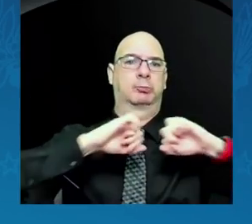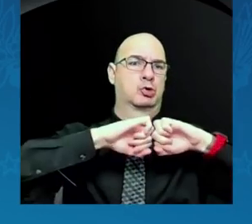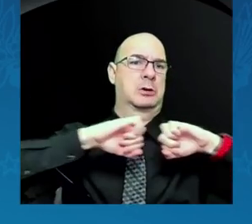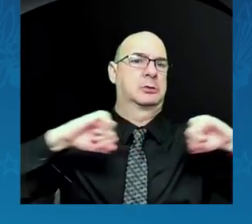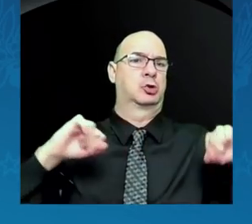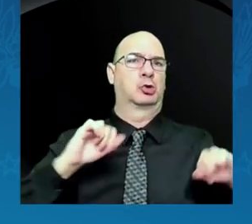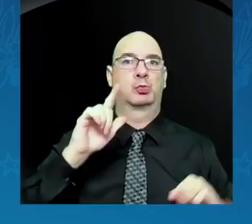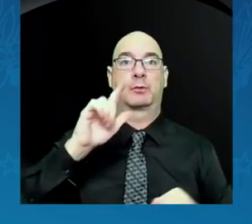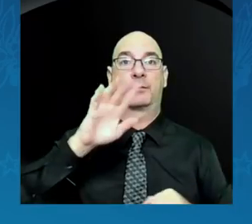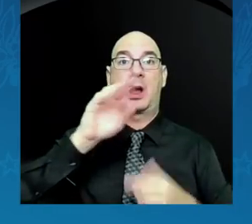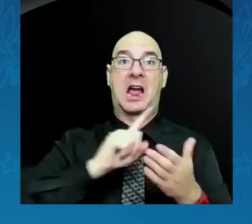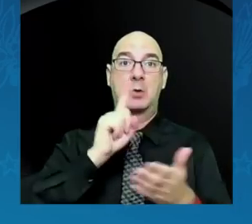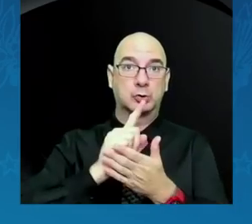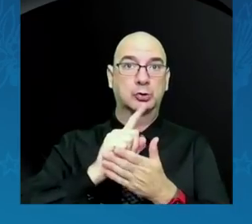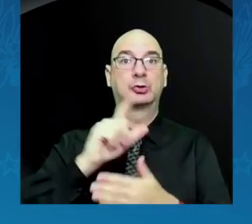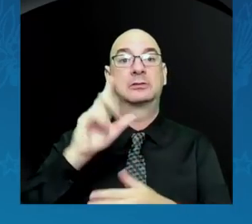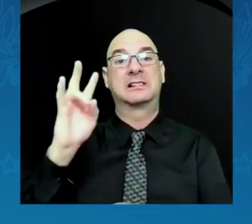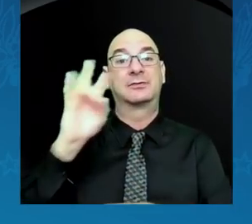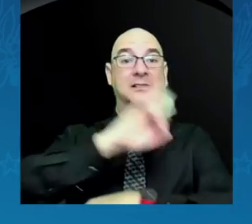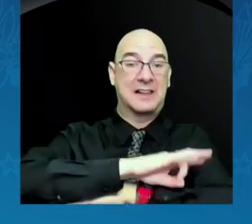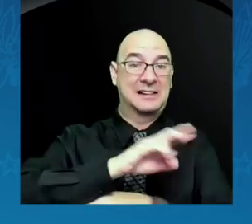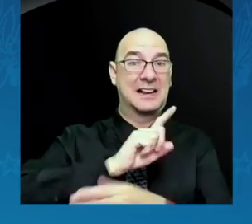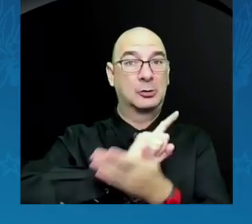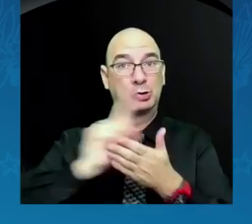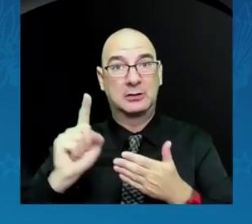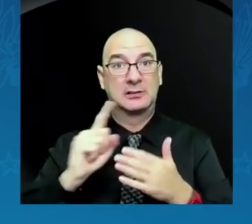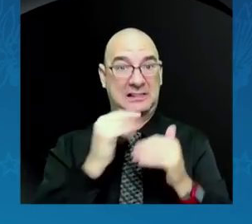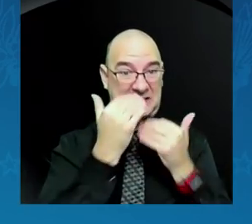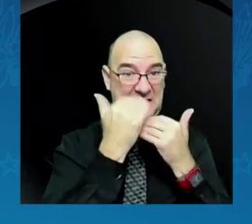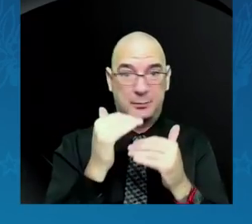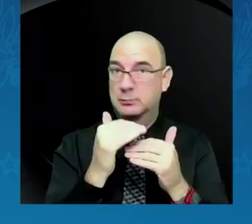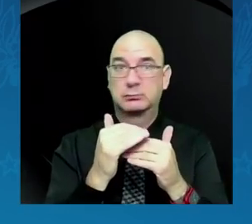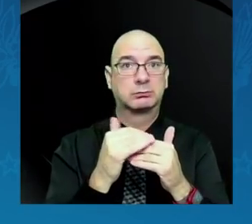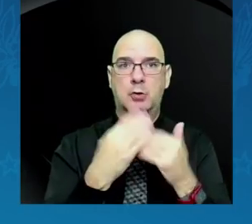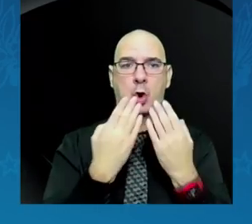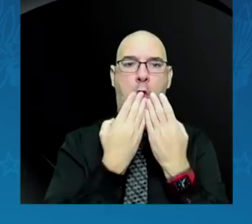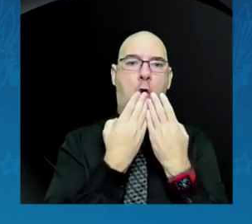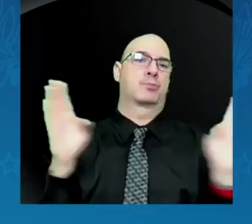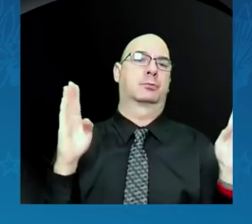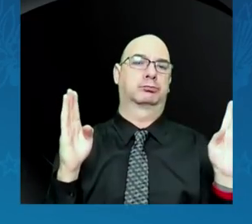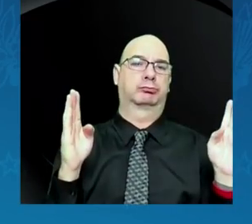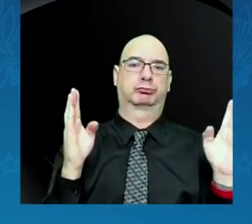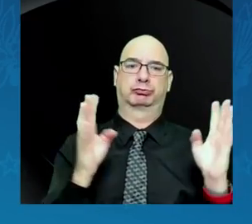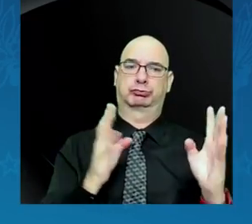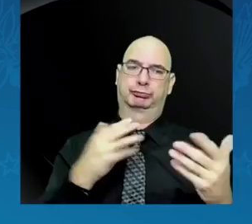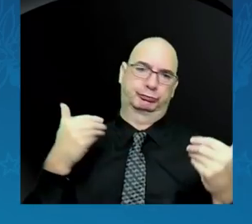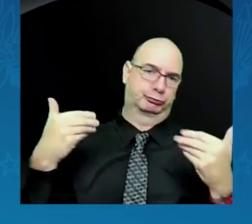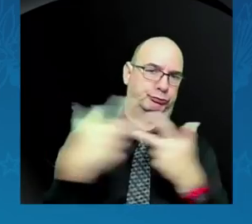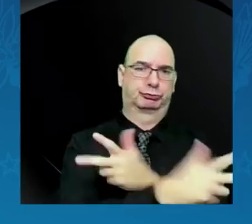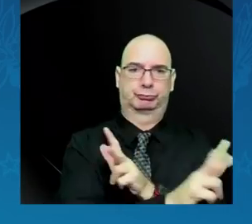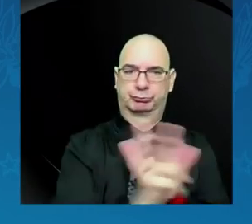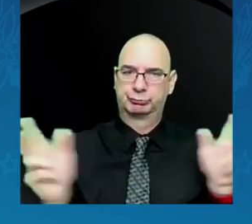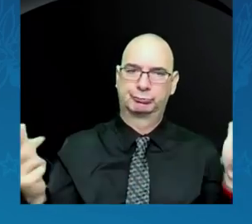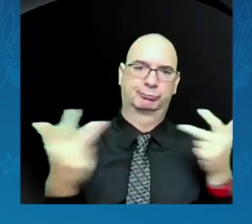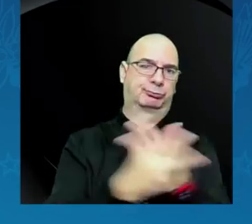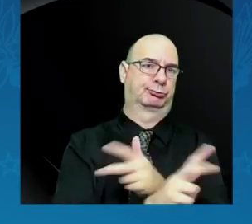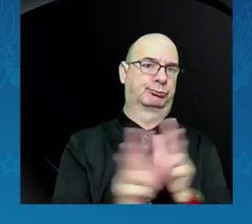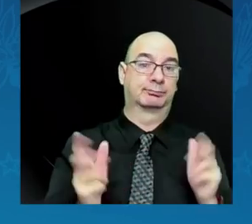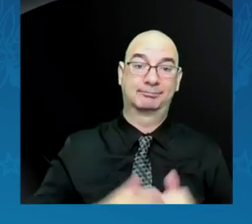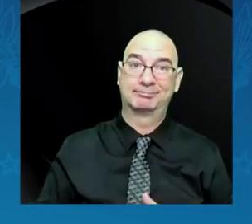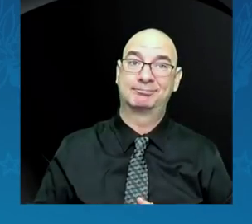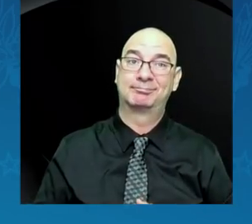there is also a point that is important to make on the Build Back Better framework. One, it